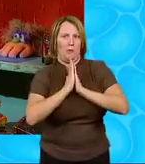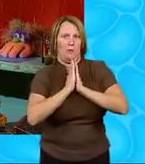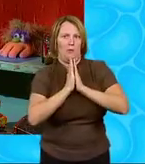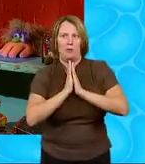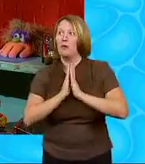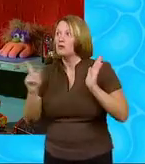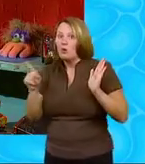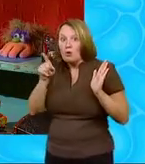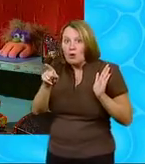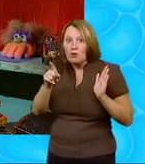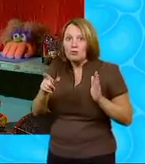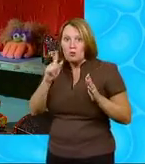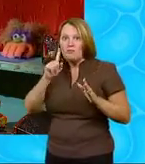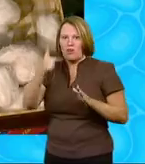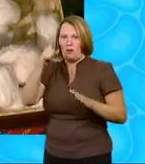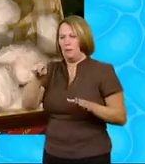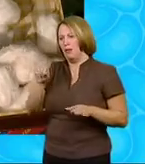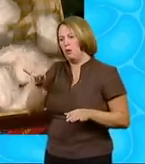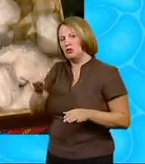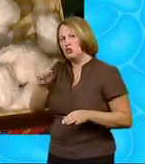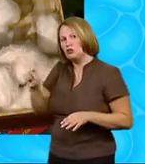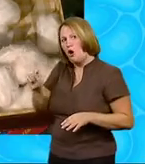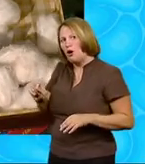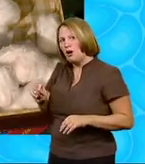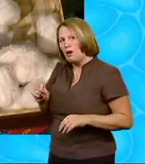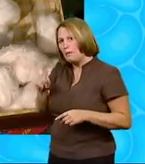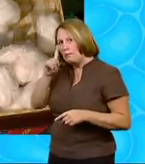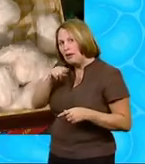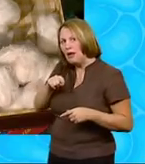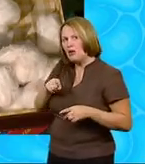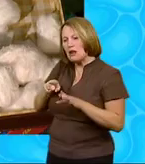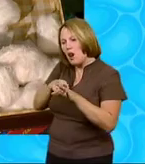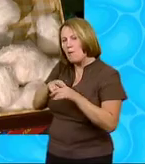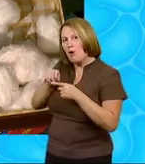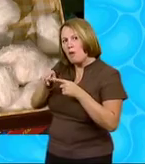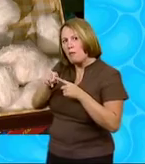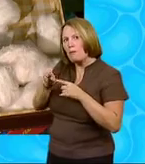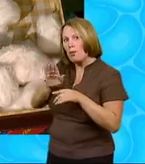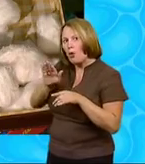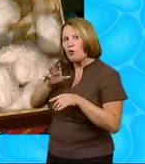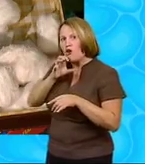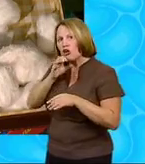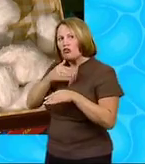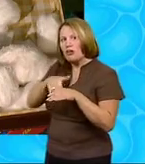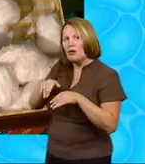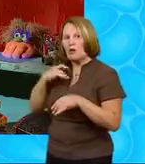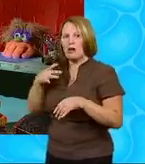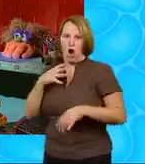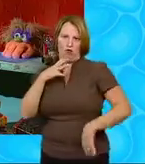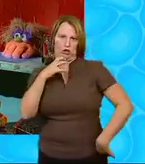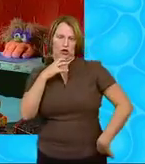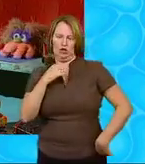So, Dib Dab, you've got first selection of chalk. Would you like pink, yellow, purple, pink, blue, yellow, orange, green, or white? Blue. Orange!